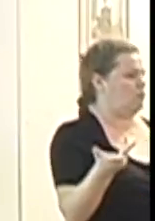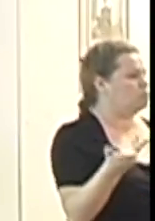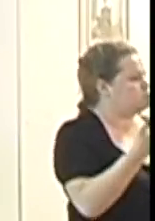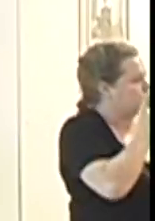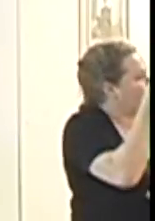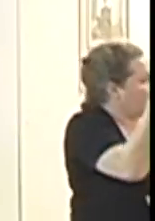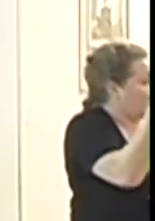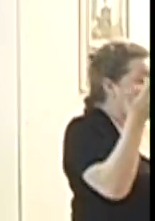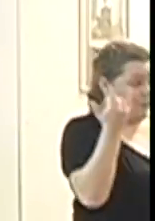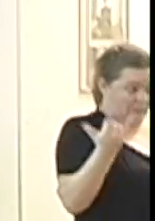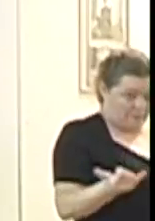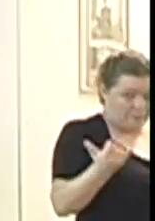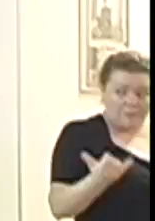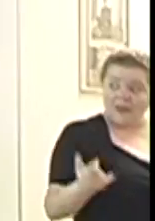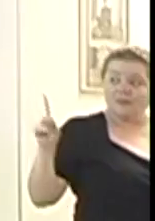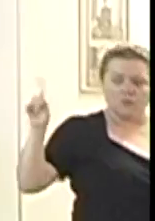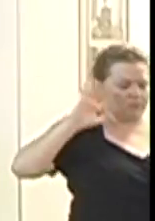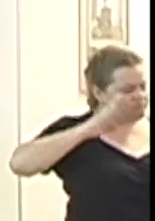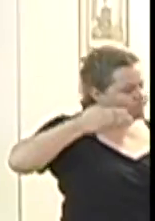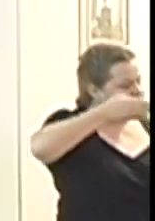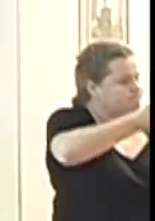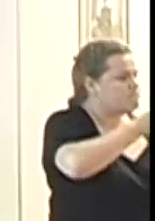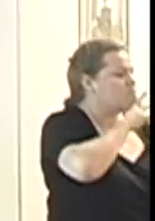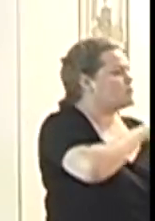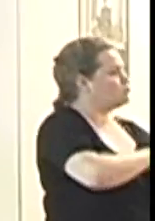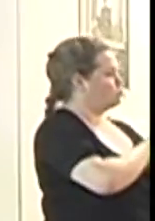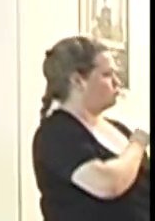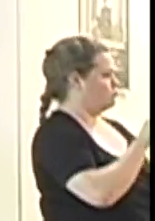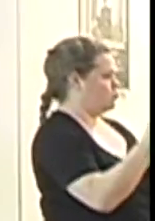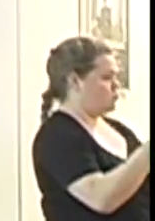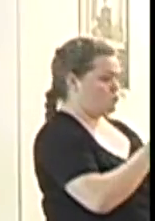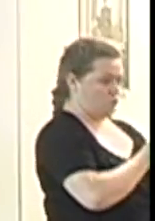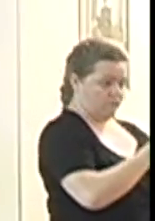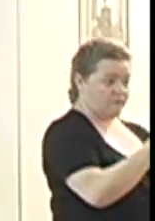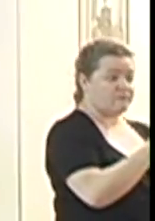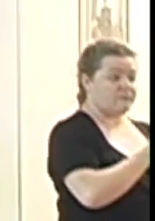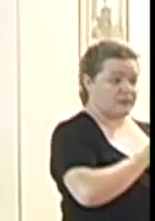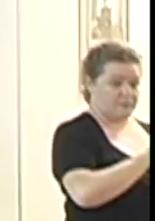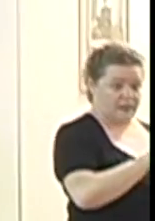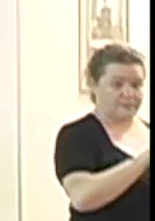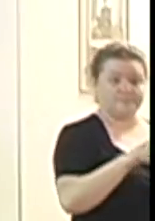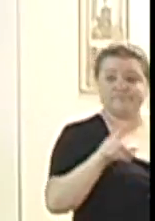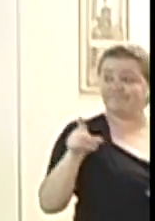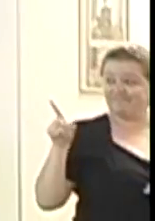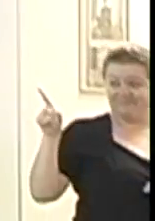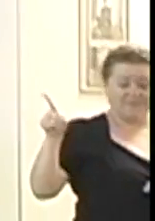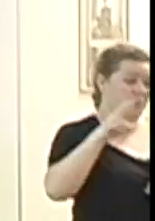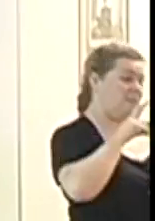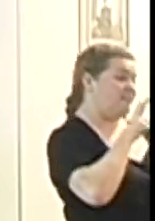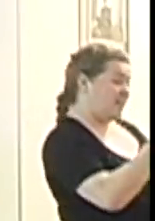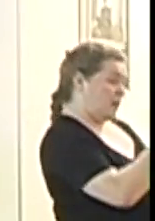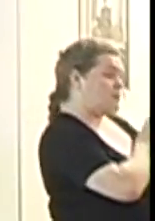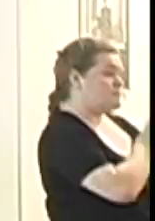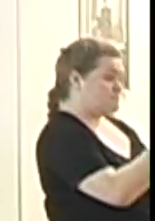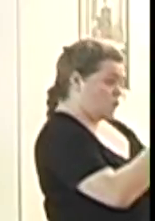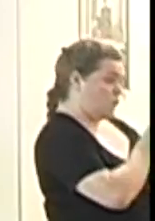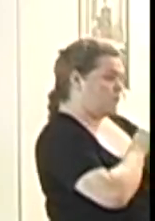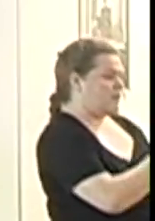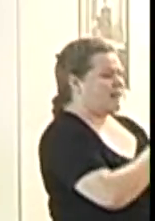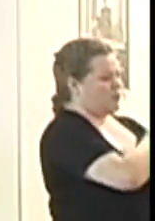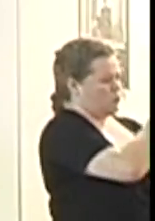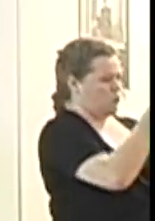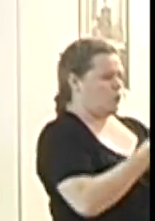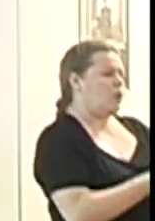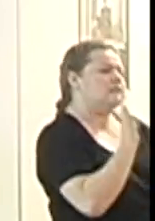now is movement, actually. So, and I'm going to talk about 3 trends in infant motor